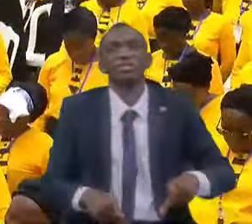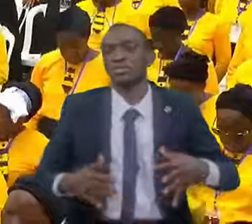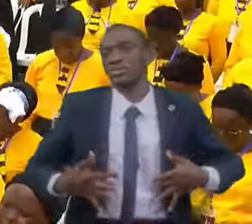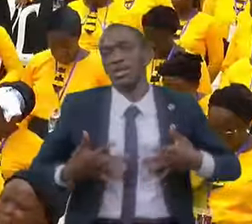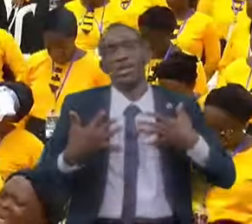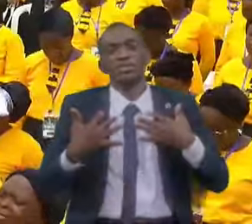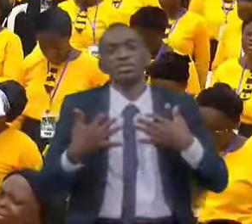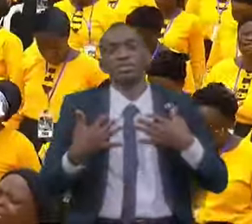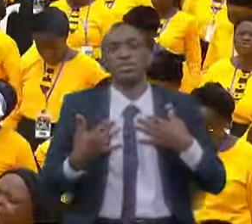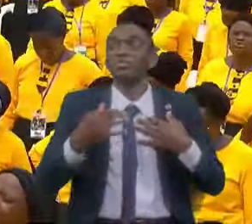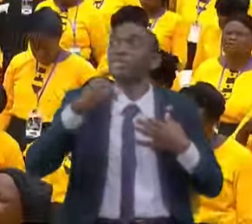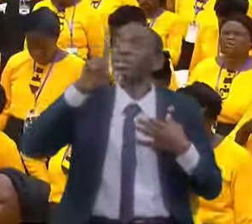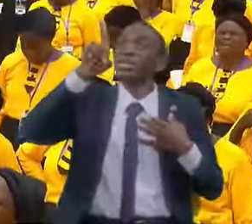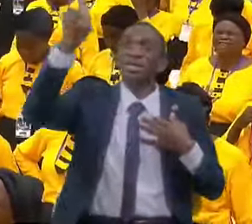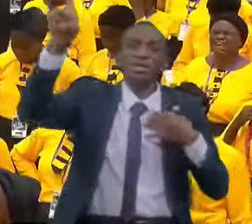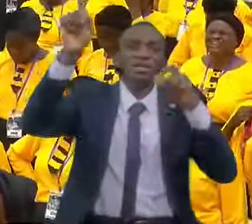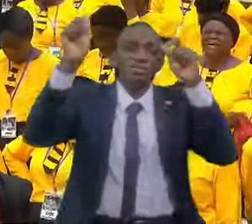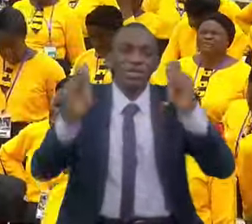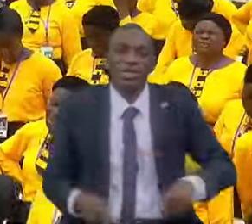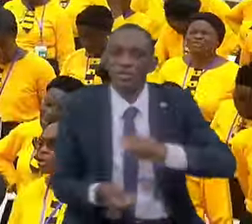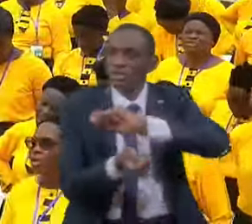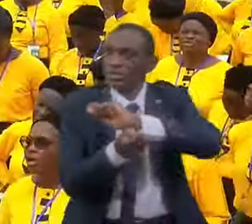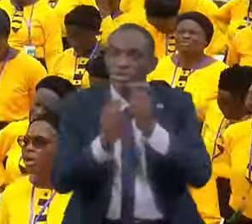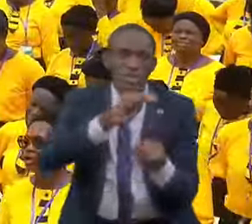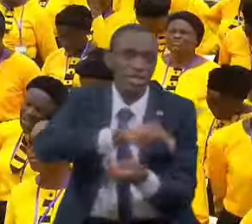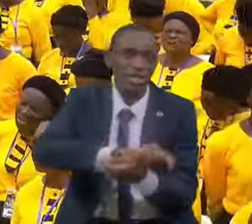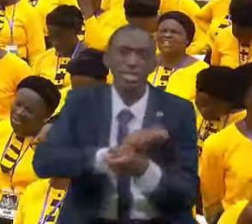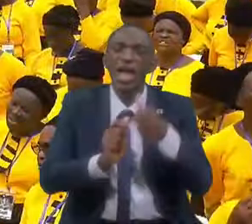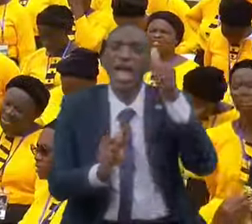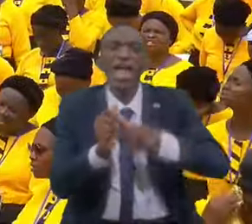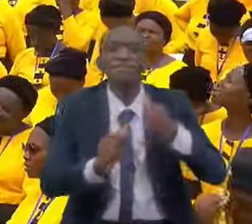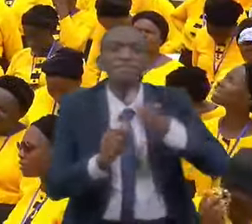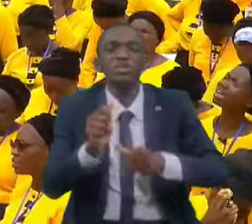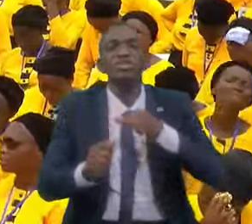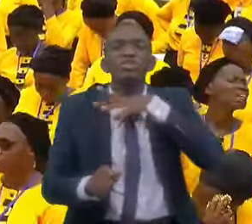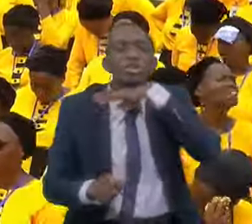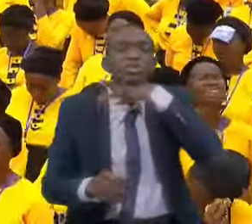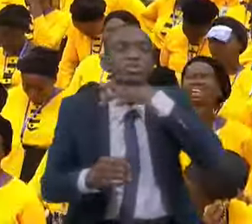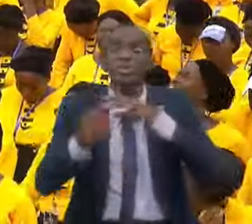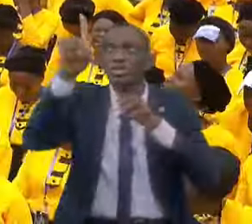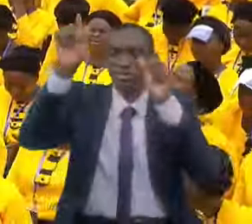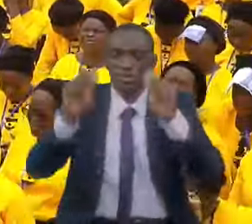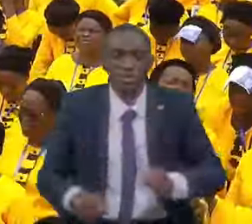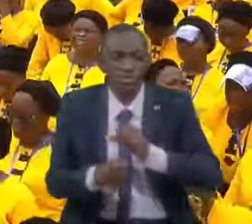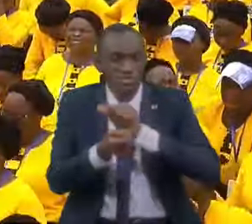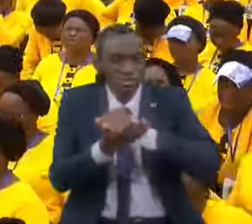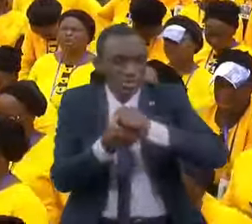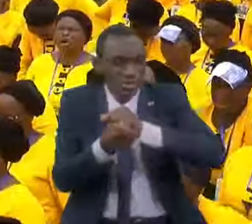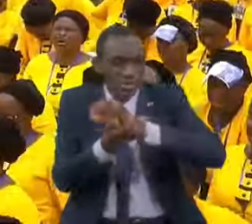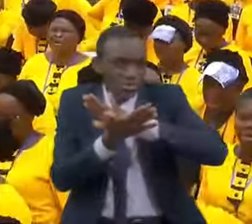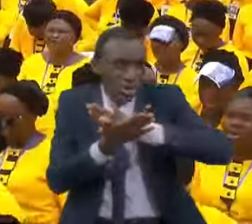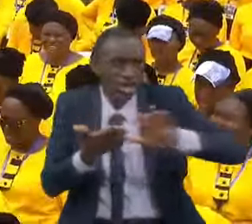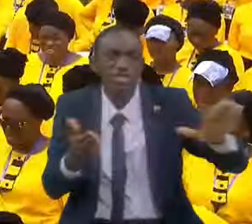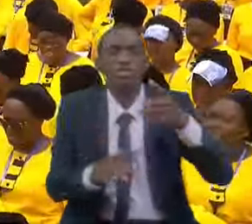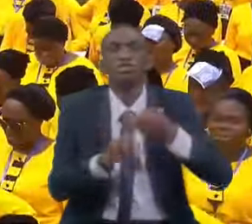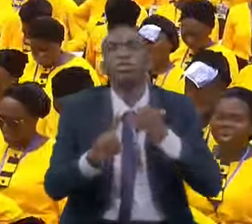There's no corruption He cannot cleanse off from your life.